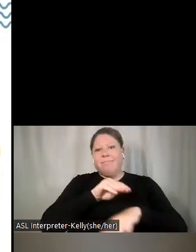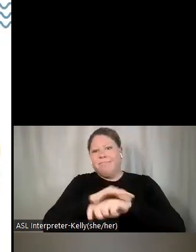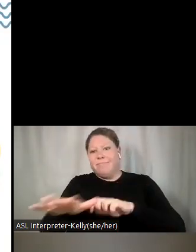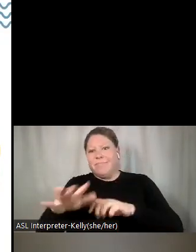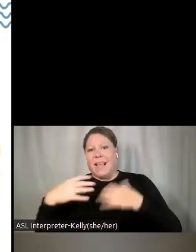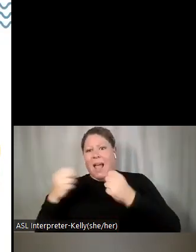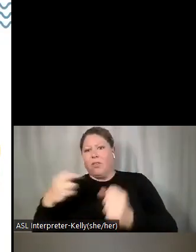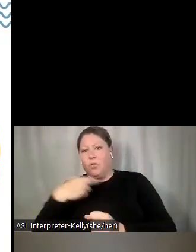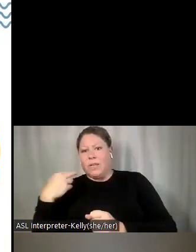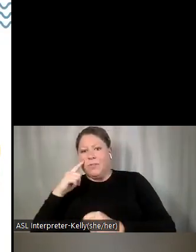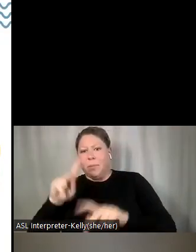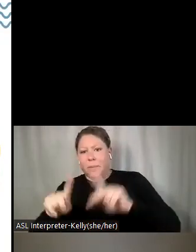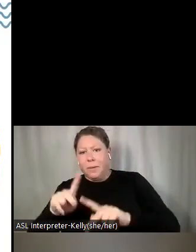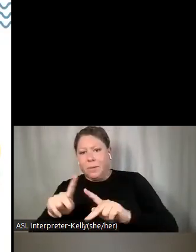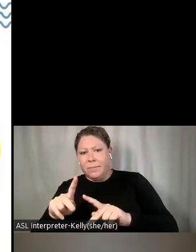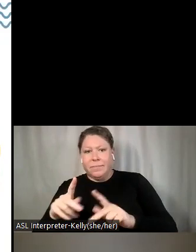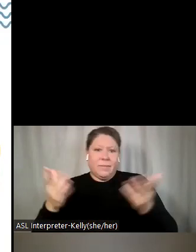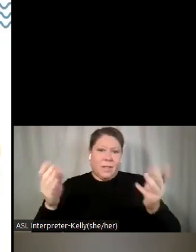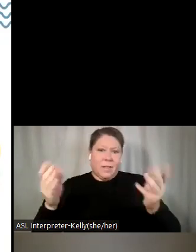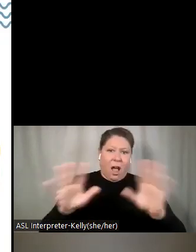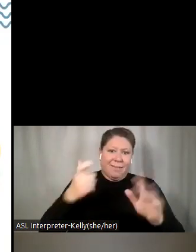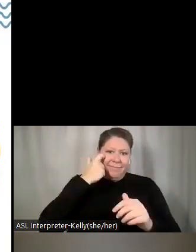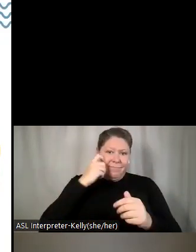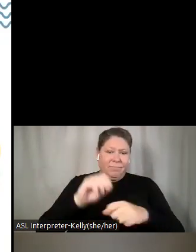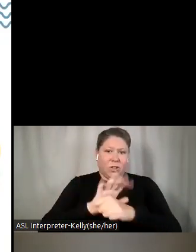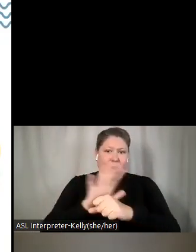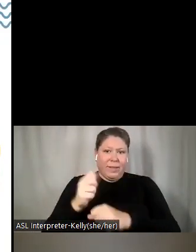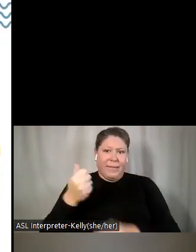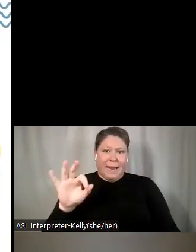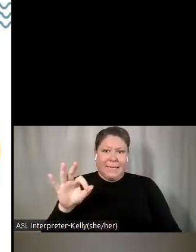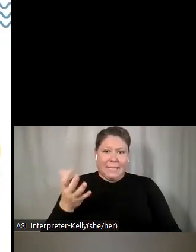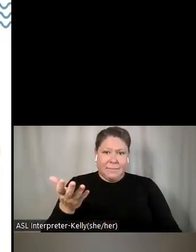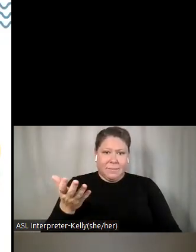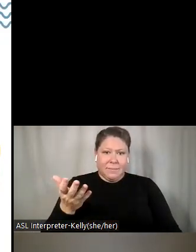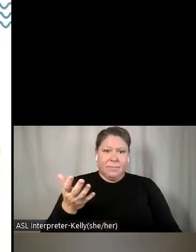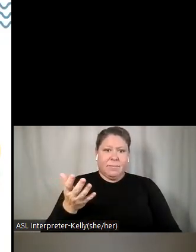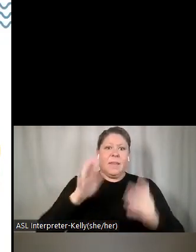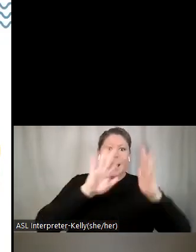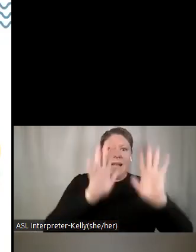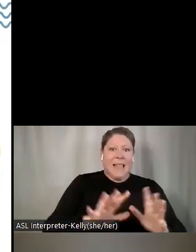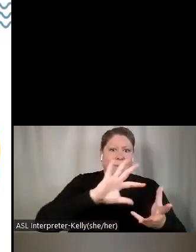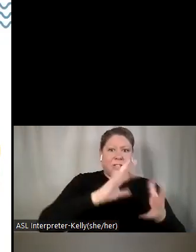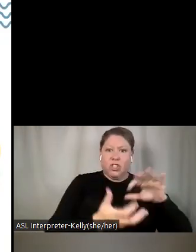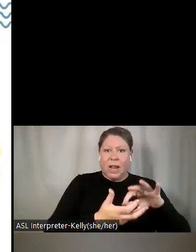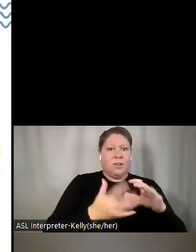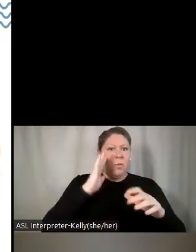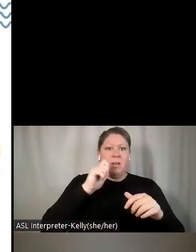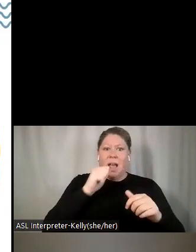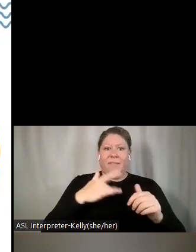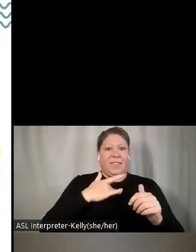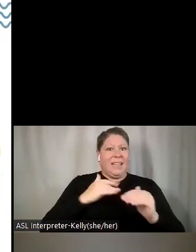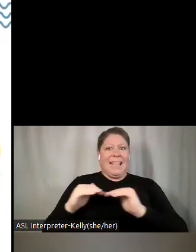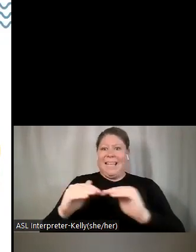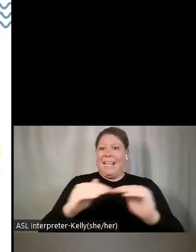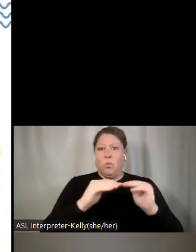as the COVID-19 pandemic demonstrated, the effects of climate change aren't going to be felt equally across all people and